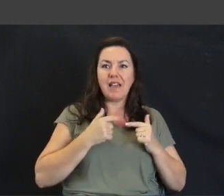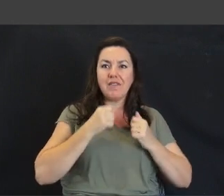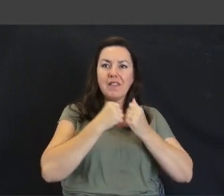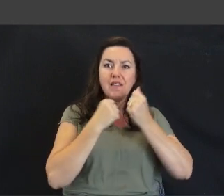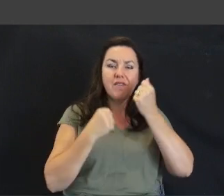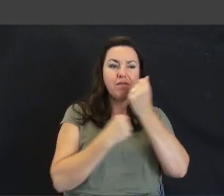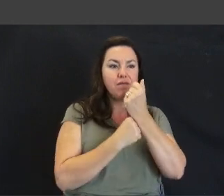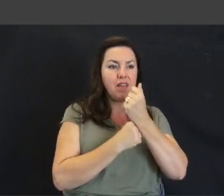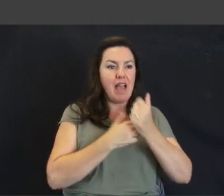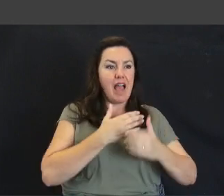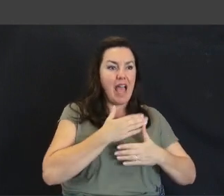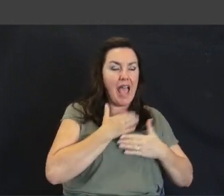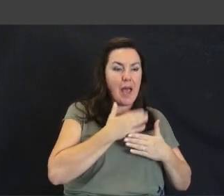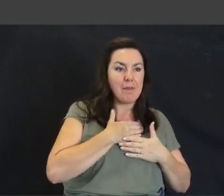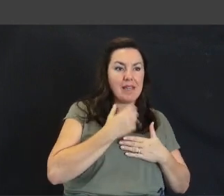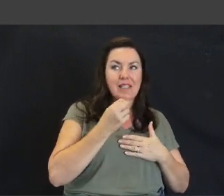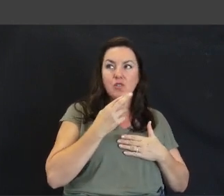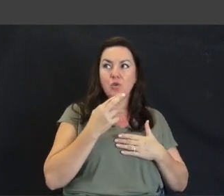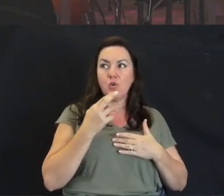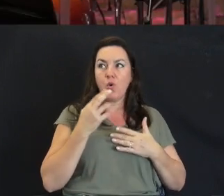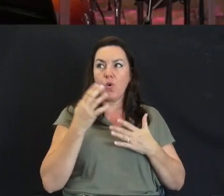and misery Or misery